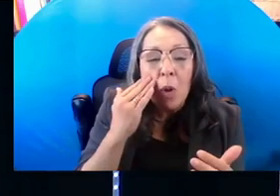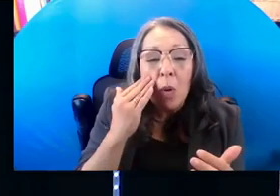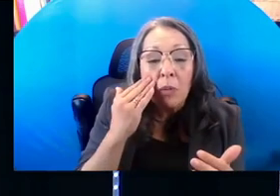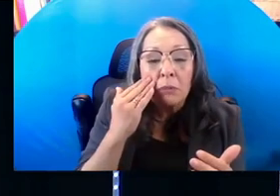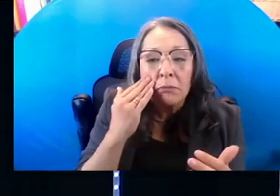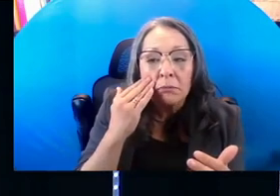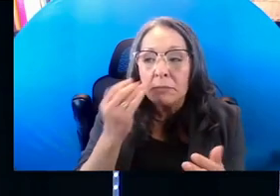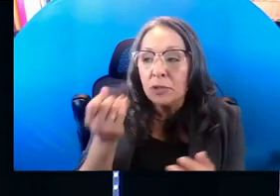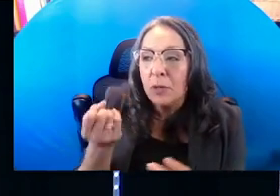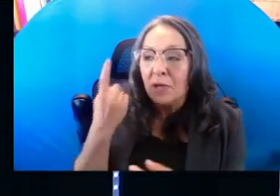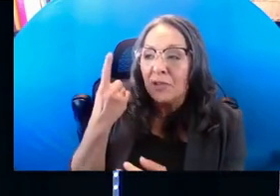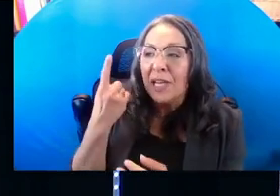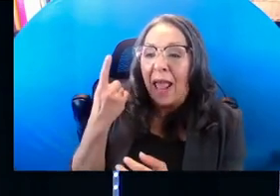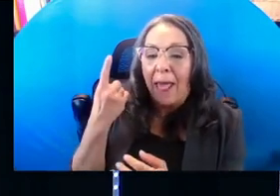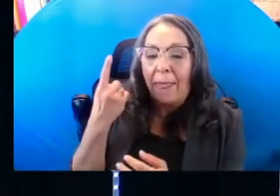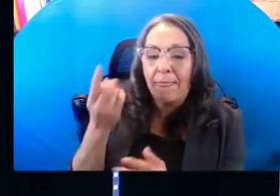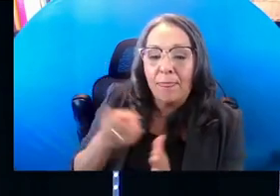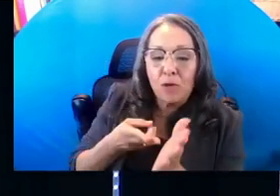And the truth is the word.